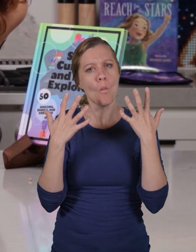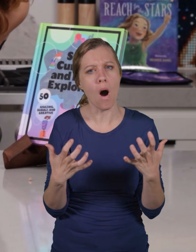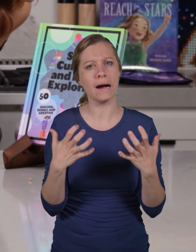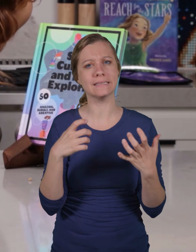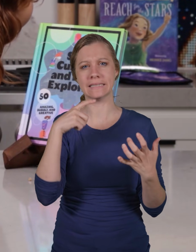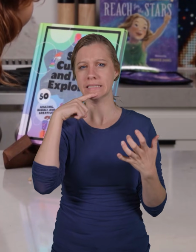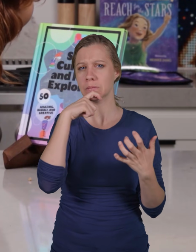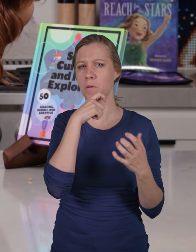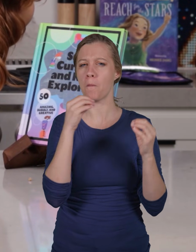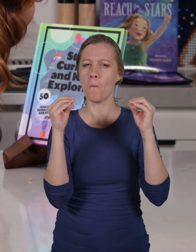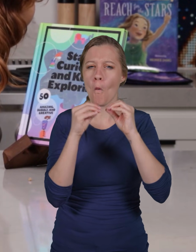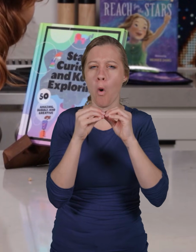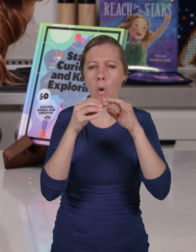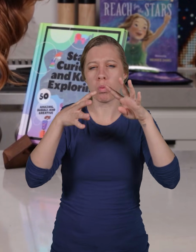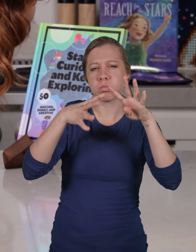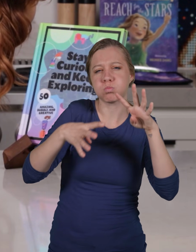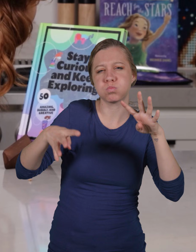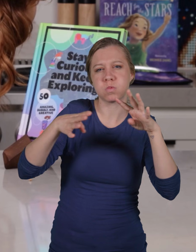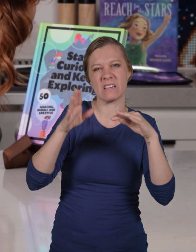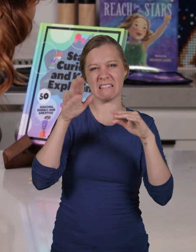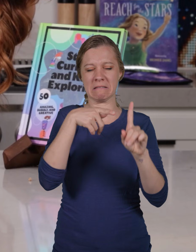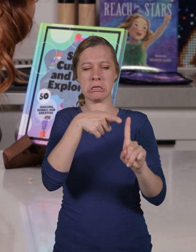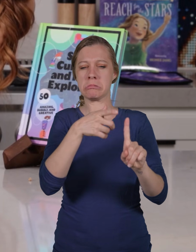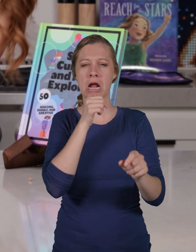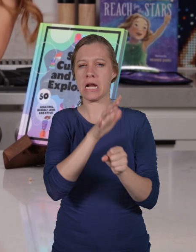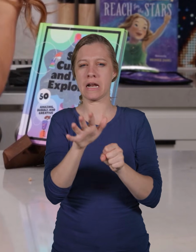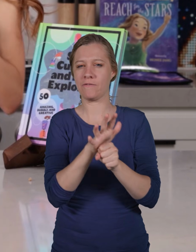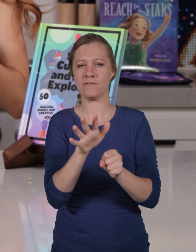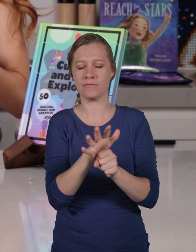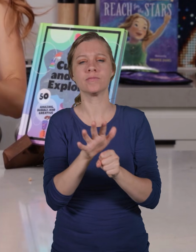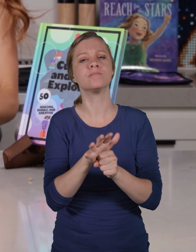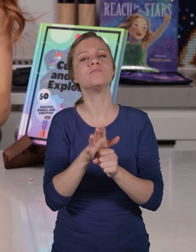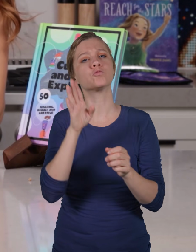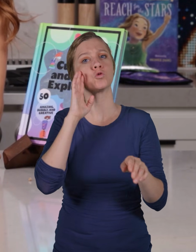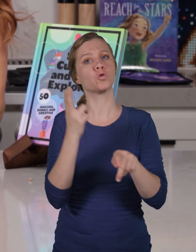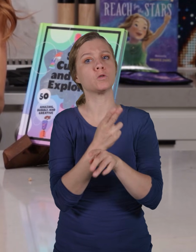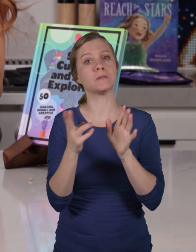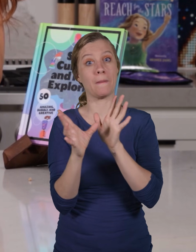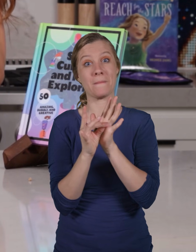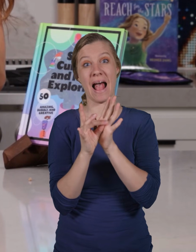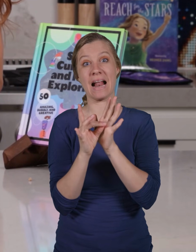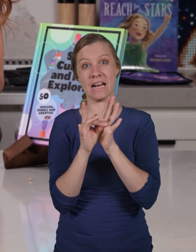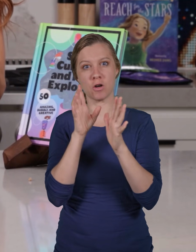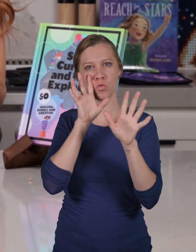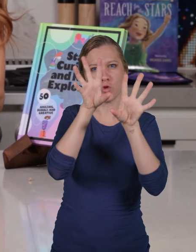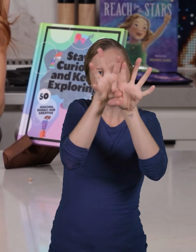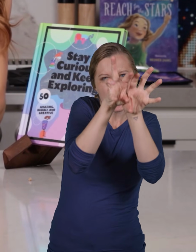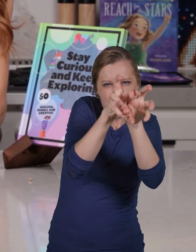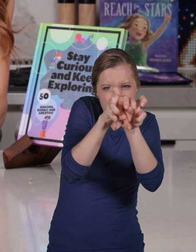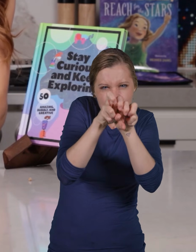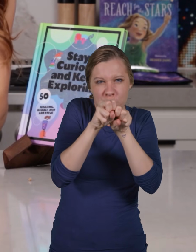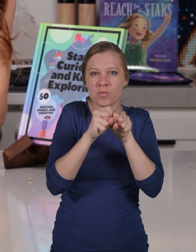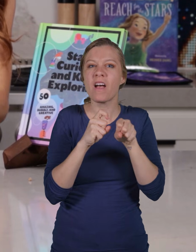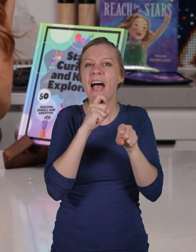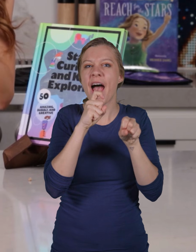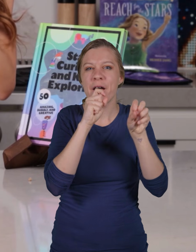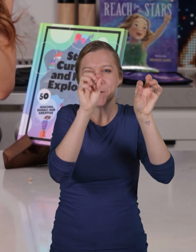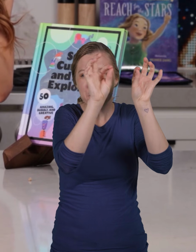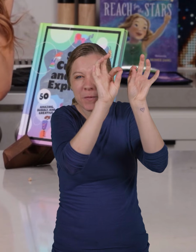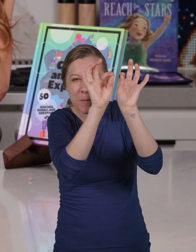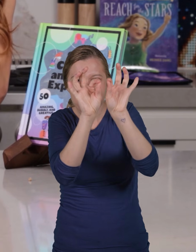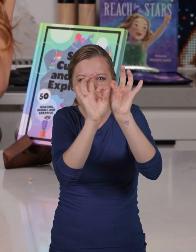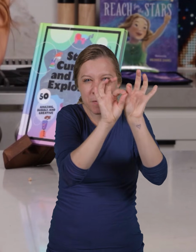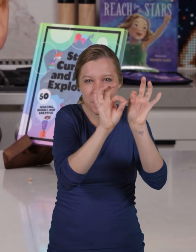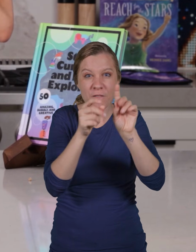But we want our cereal to be a little bit more liquidy than this because what we're gonna do is use our magnet to extract these teeny